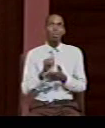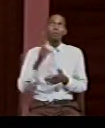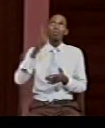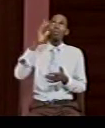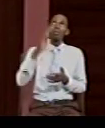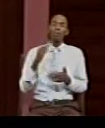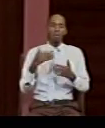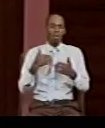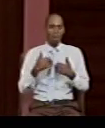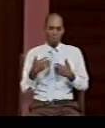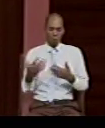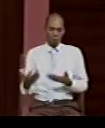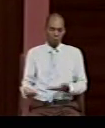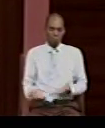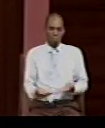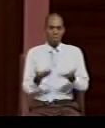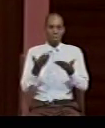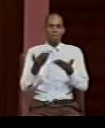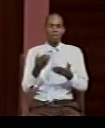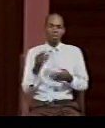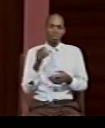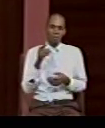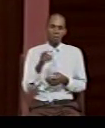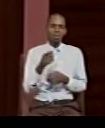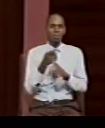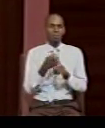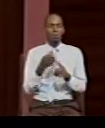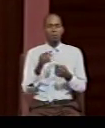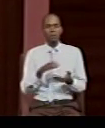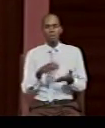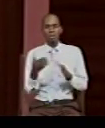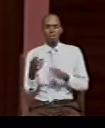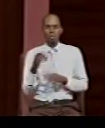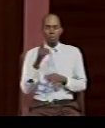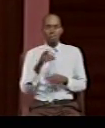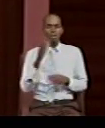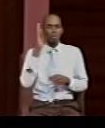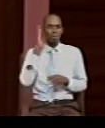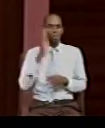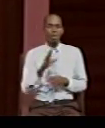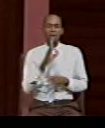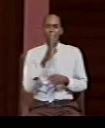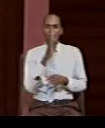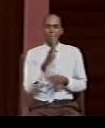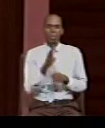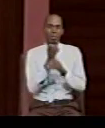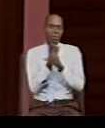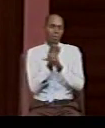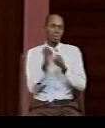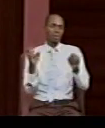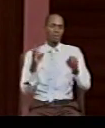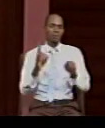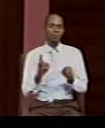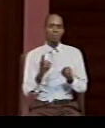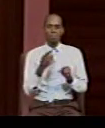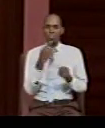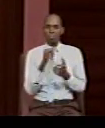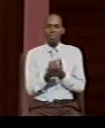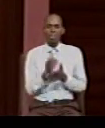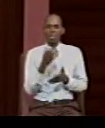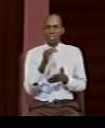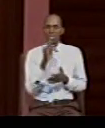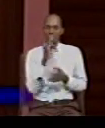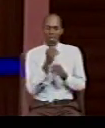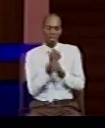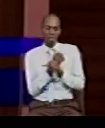him from the dead, thou shalt be saved. He's saying that